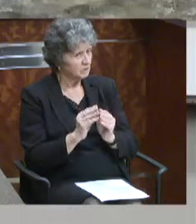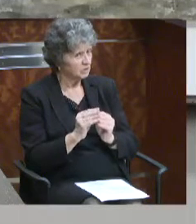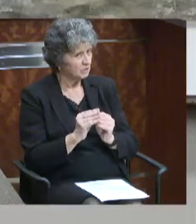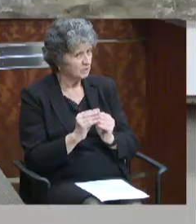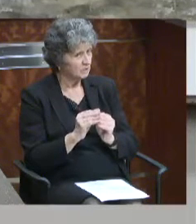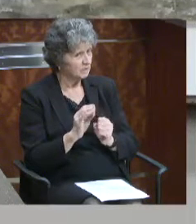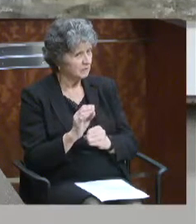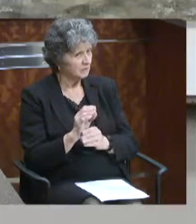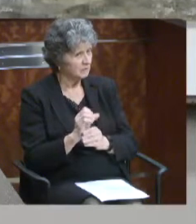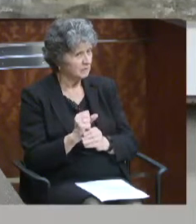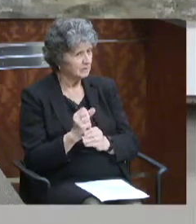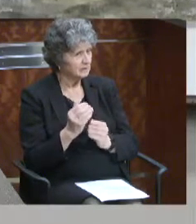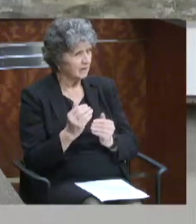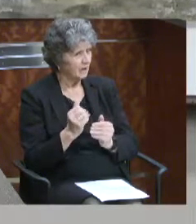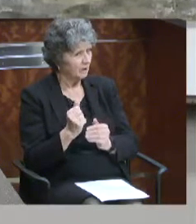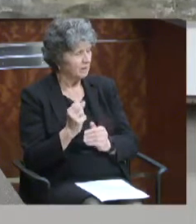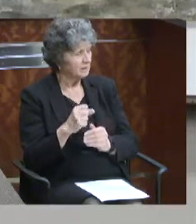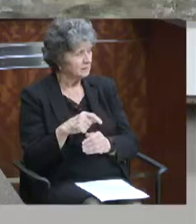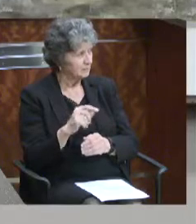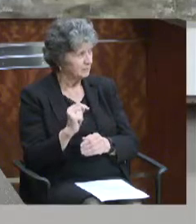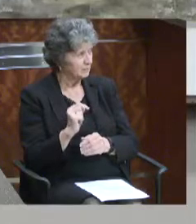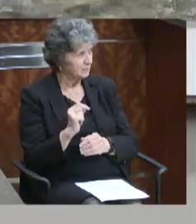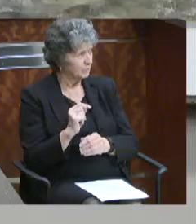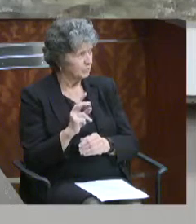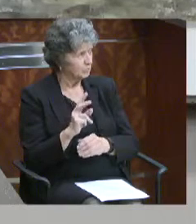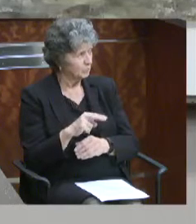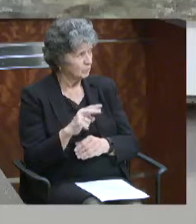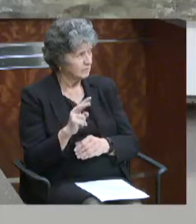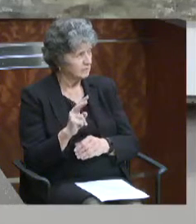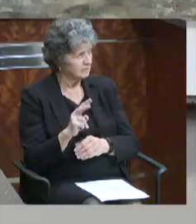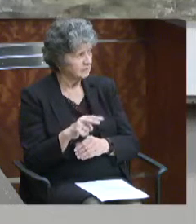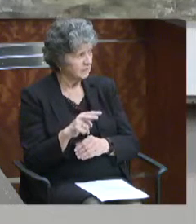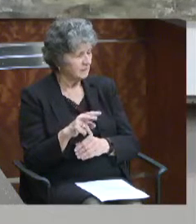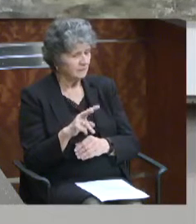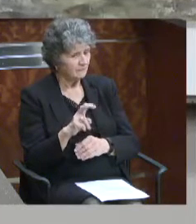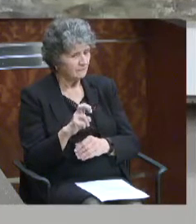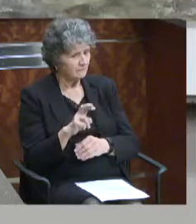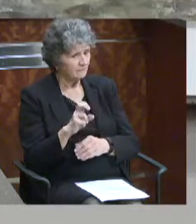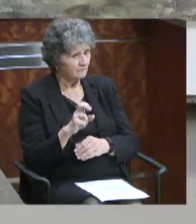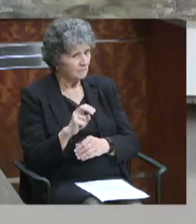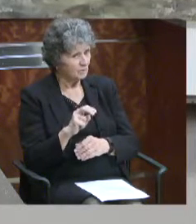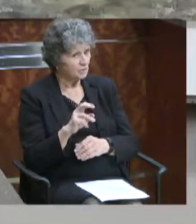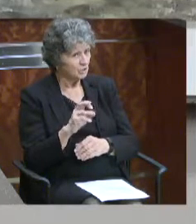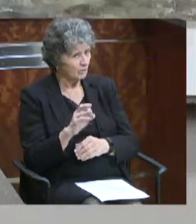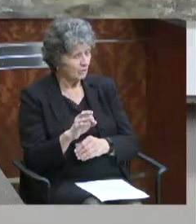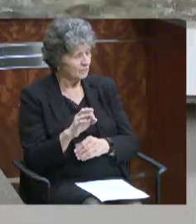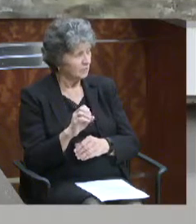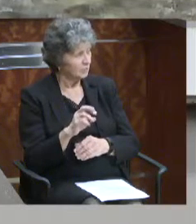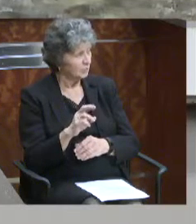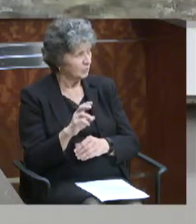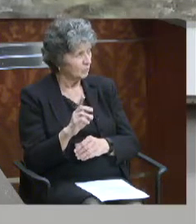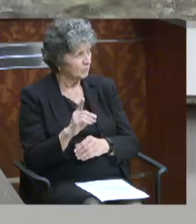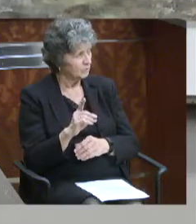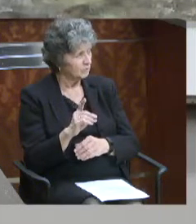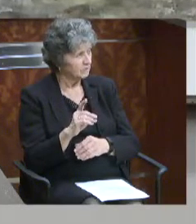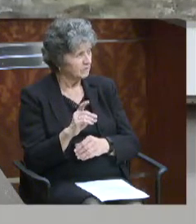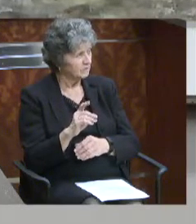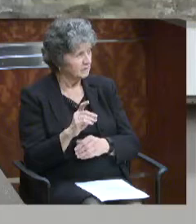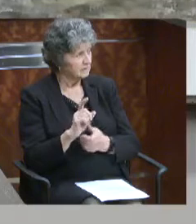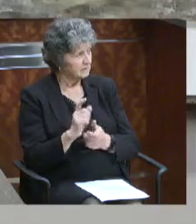There is now a September 22nd version of the ordinance. The change being